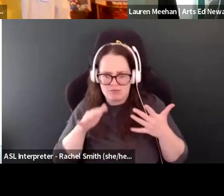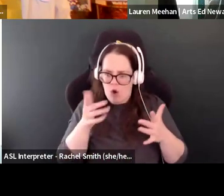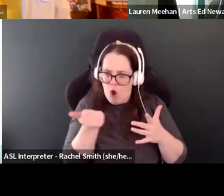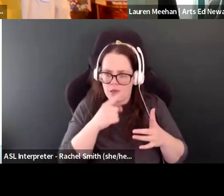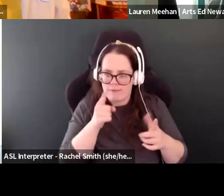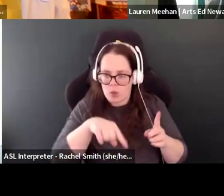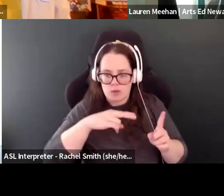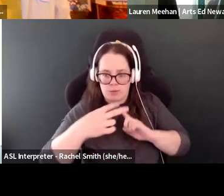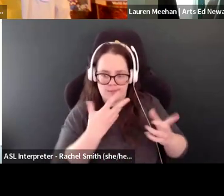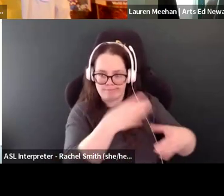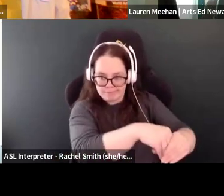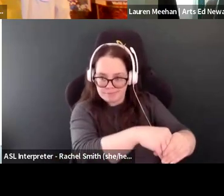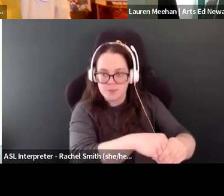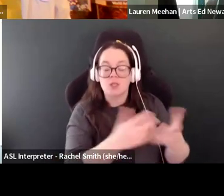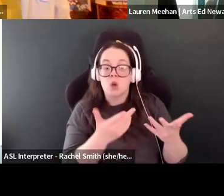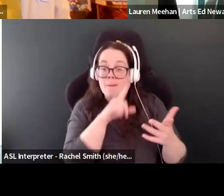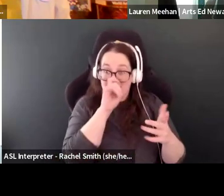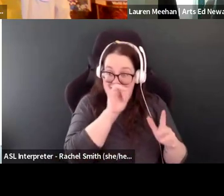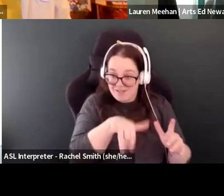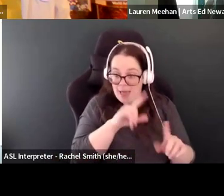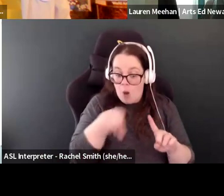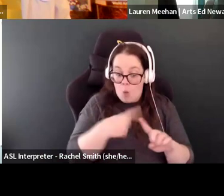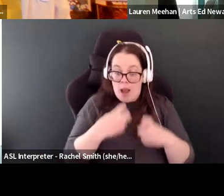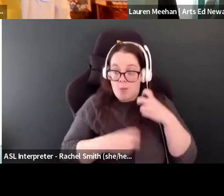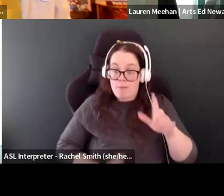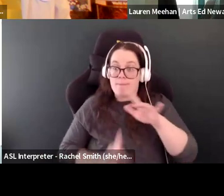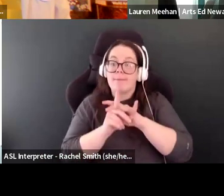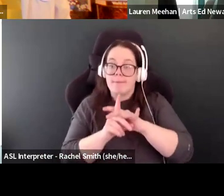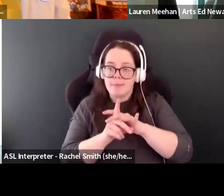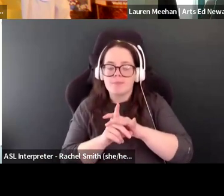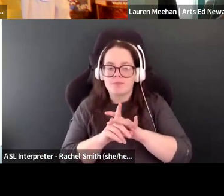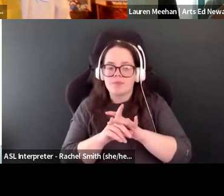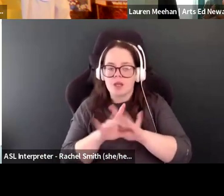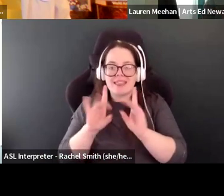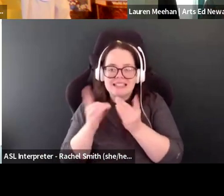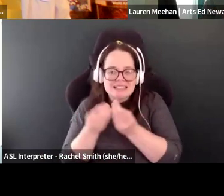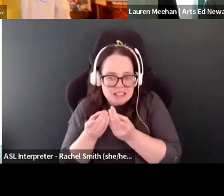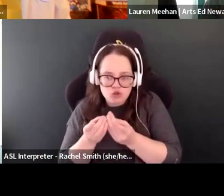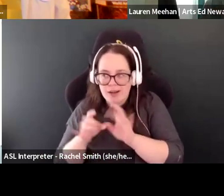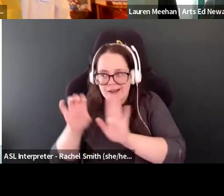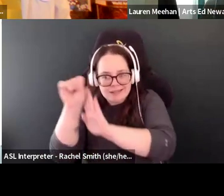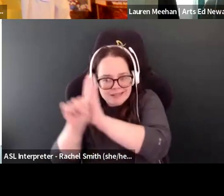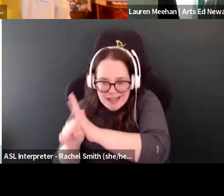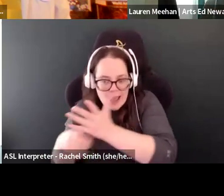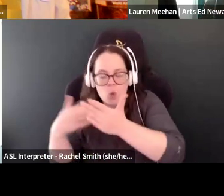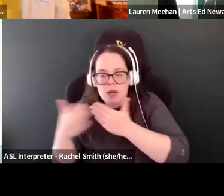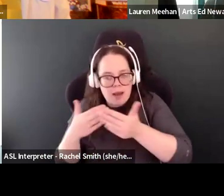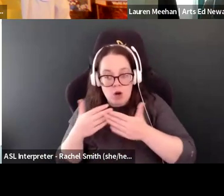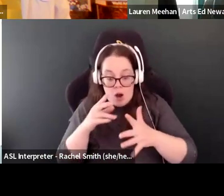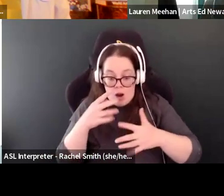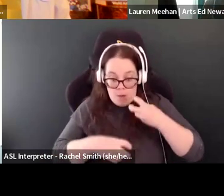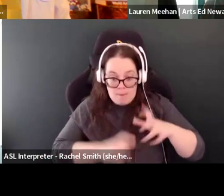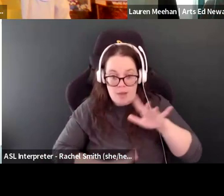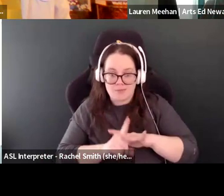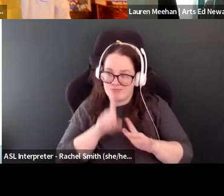is when a problem does arise, when there's an issue at the district level, at the state level, it's really